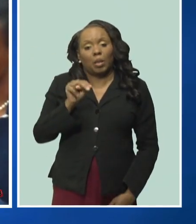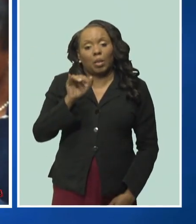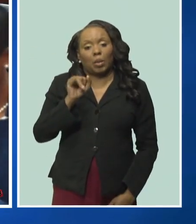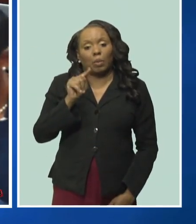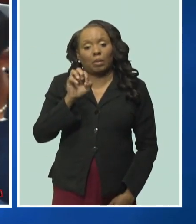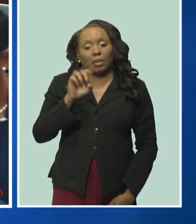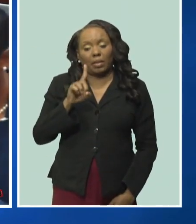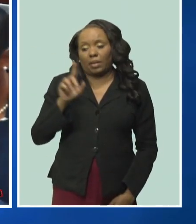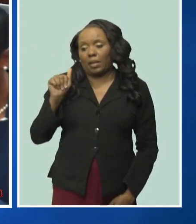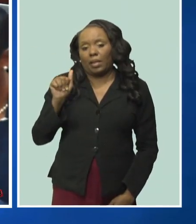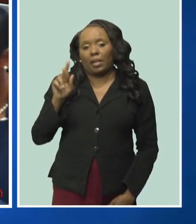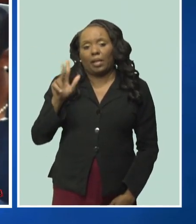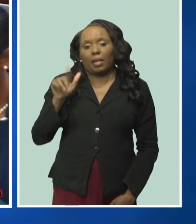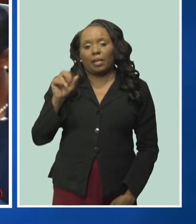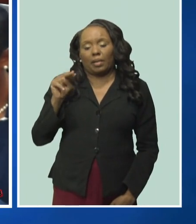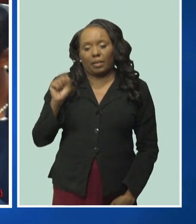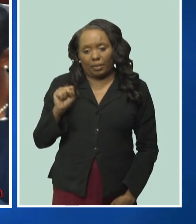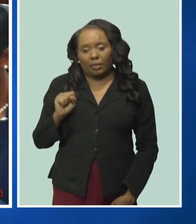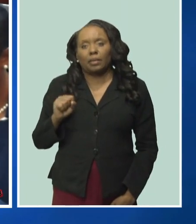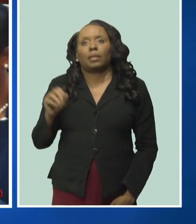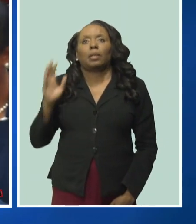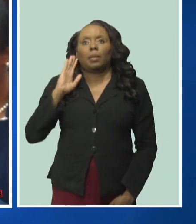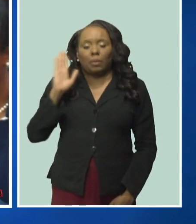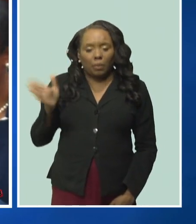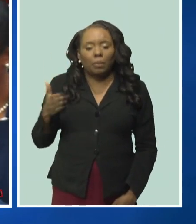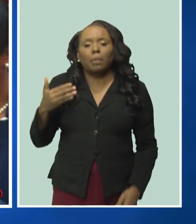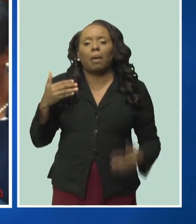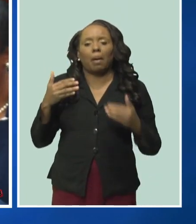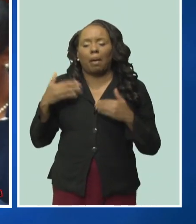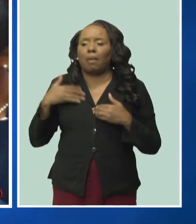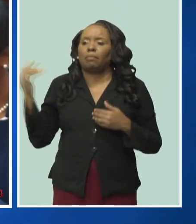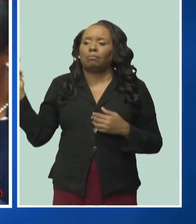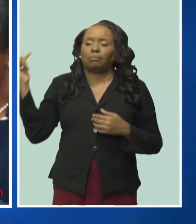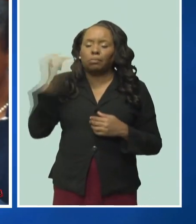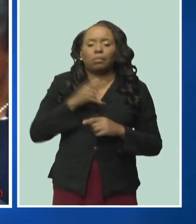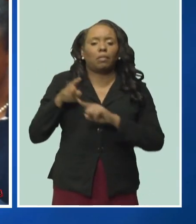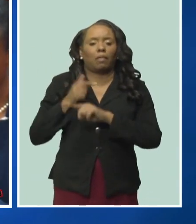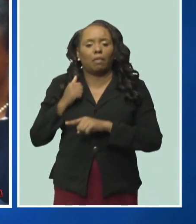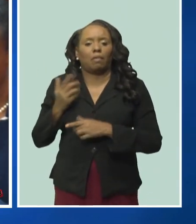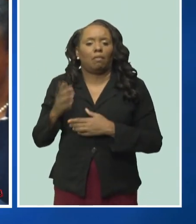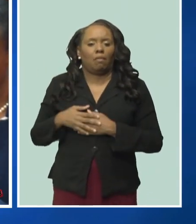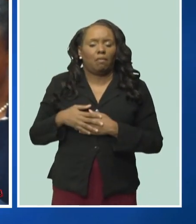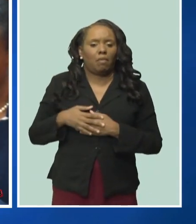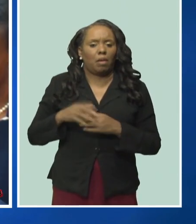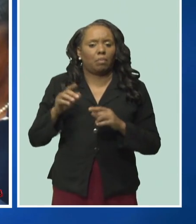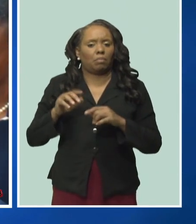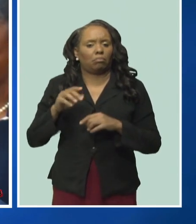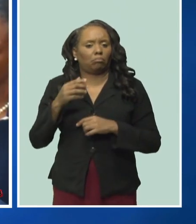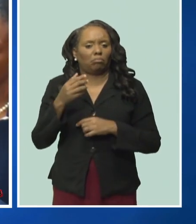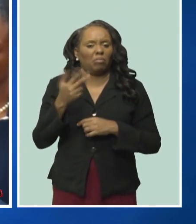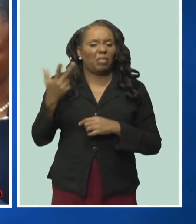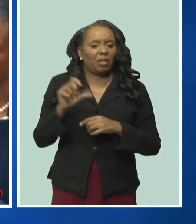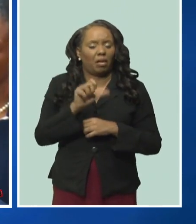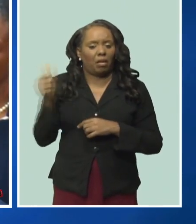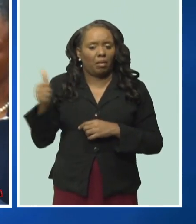Jersey and Washington Dulles through 2024, with opportunities for additional capacity